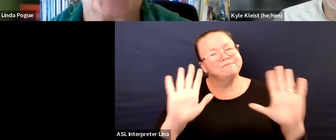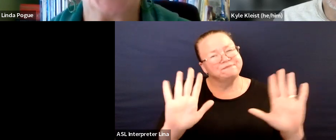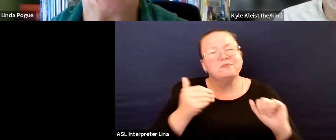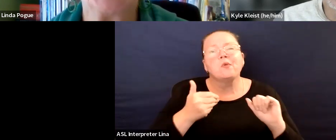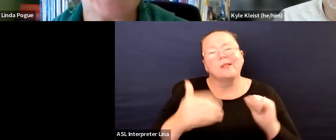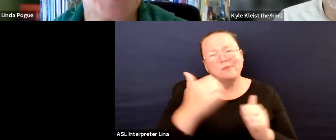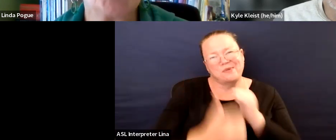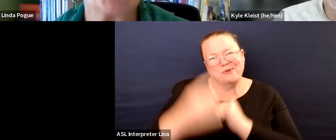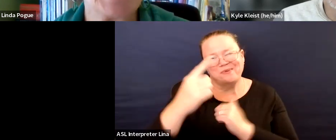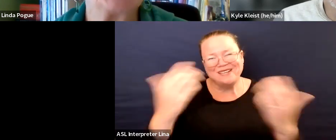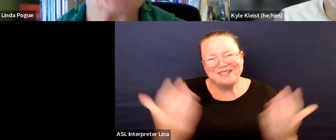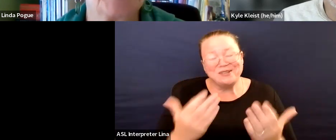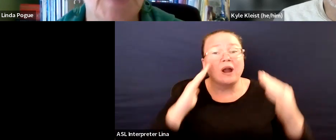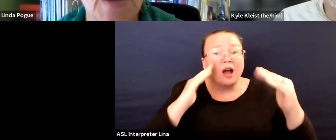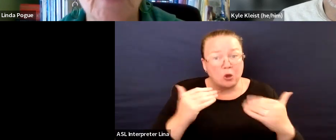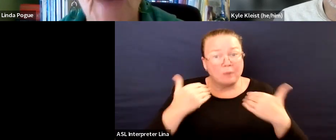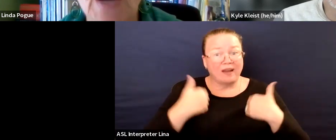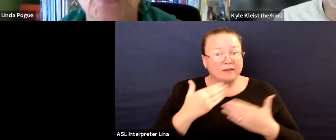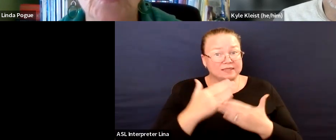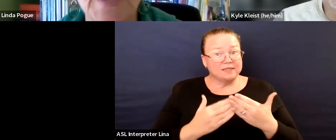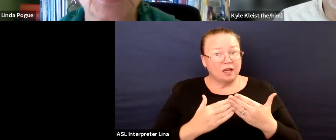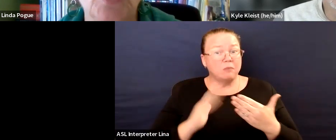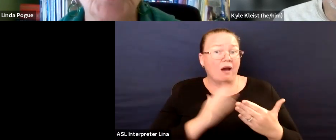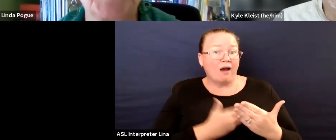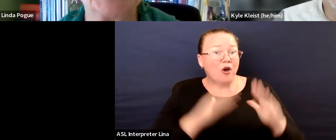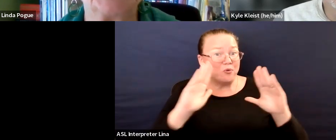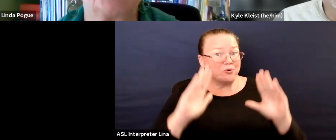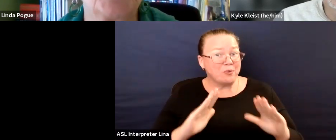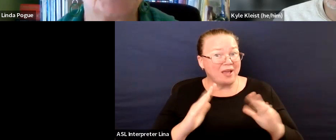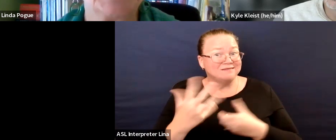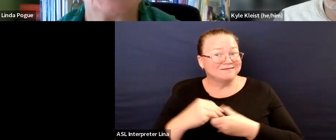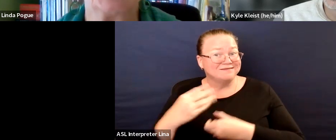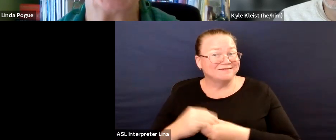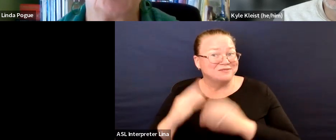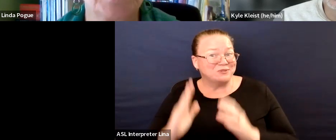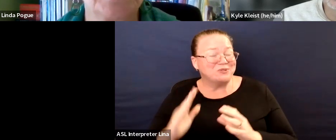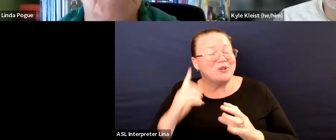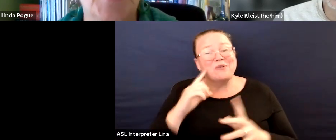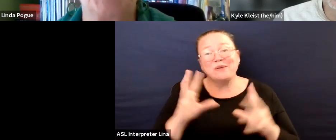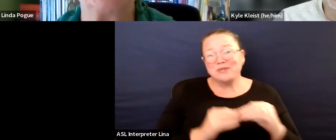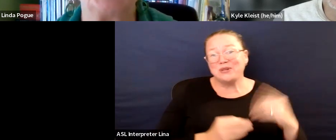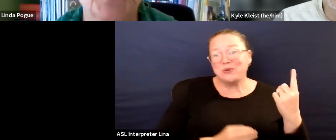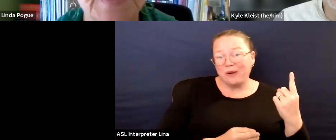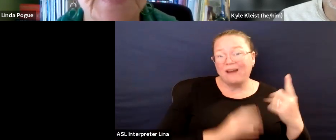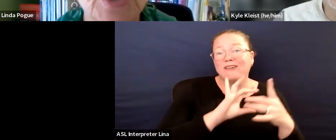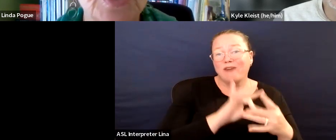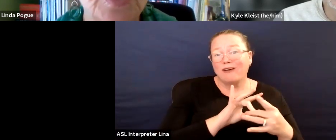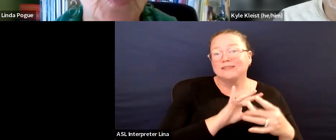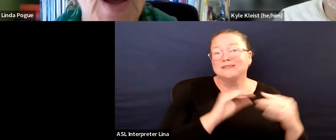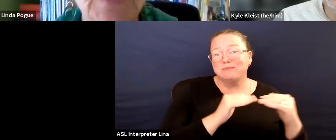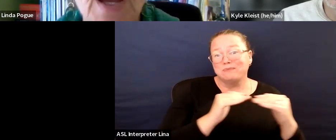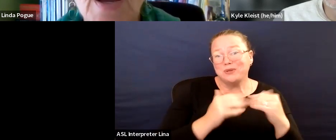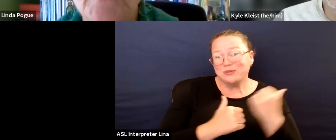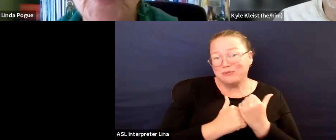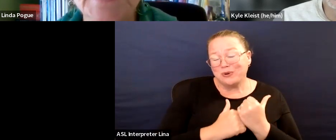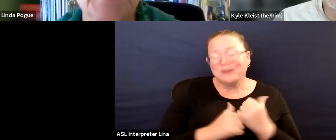welcome everybody who's here. I hope that we have some of our great contributors from session 1 about peer support and session 2